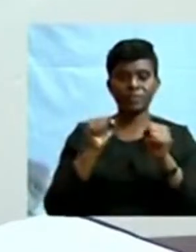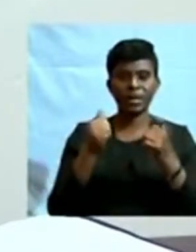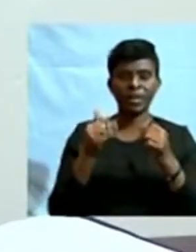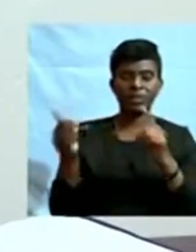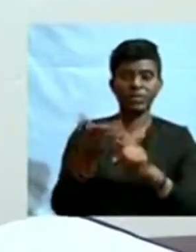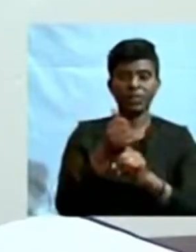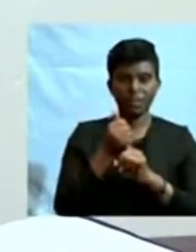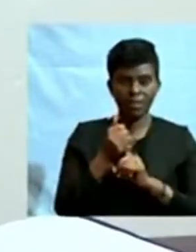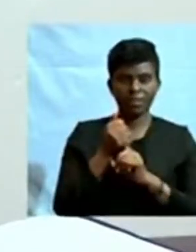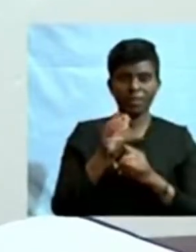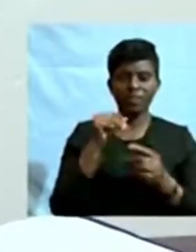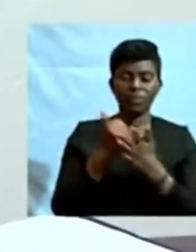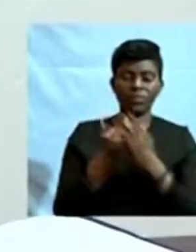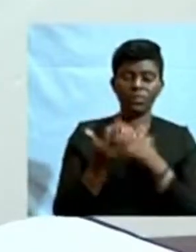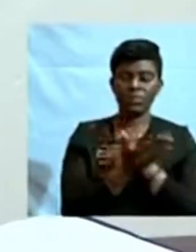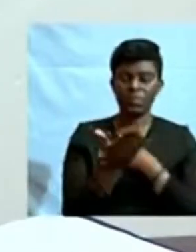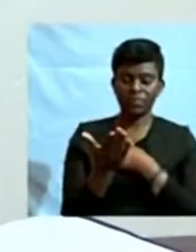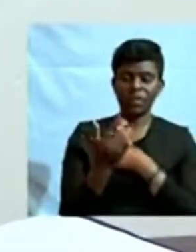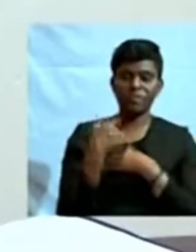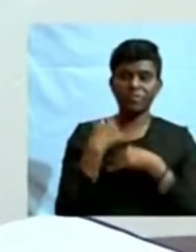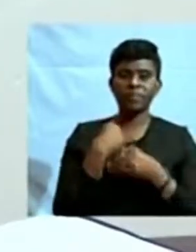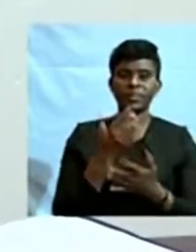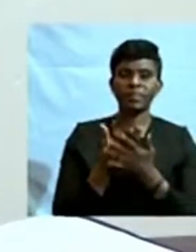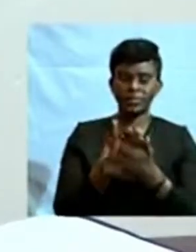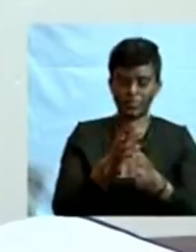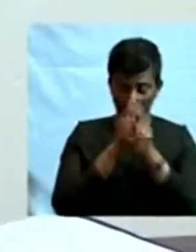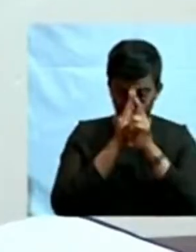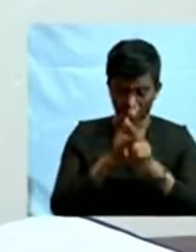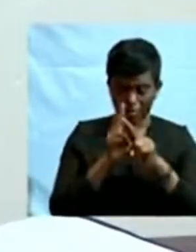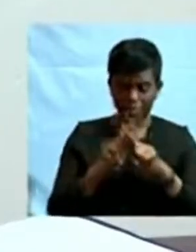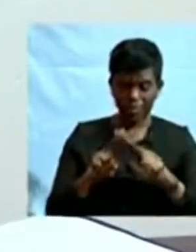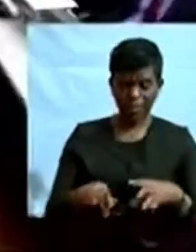achieve all of that. I submit, Honorable Chair.